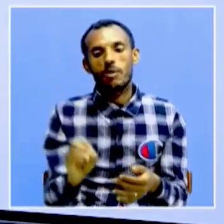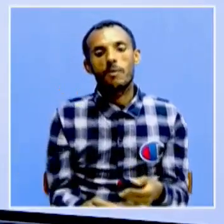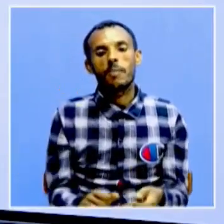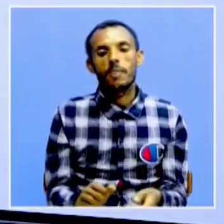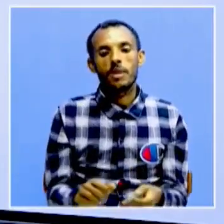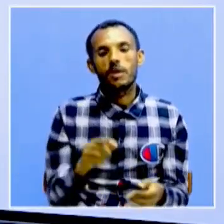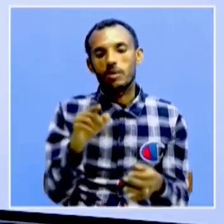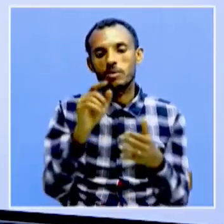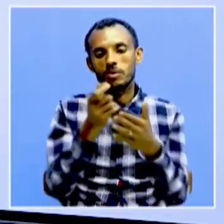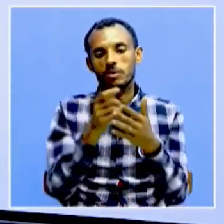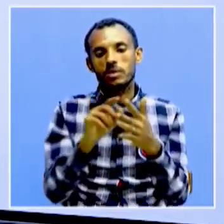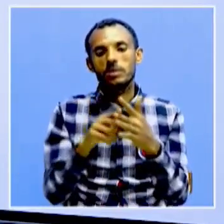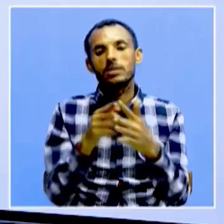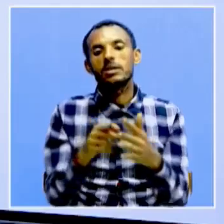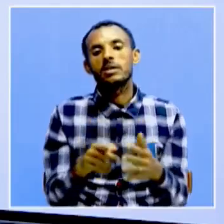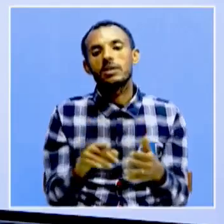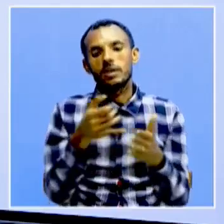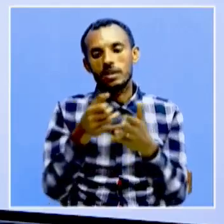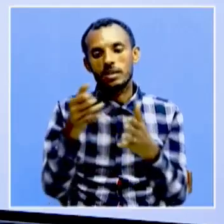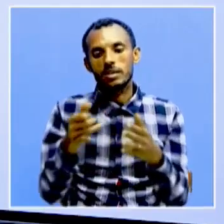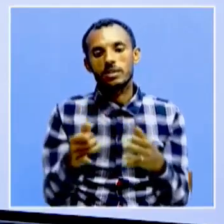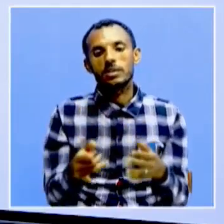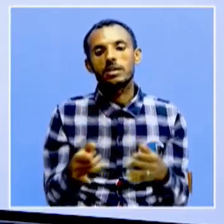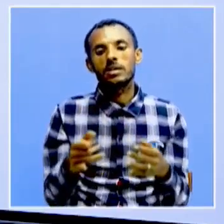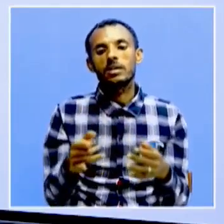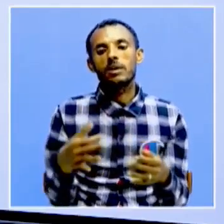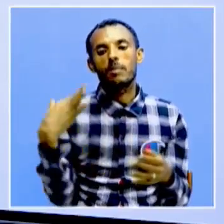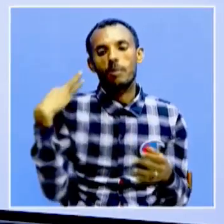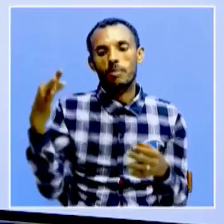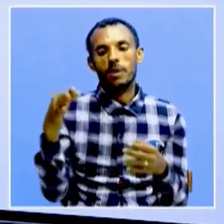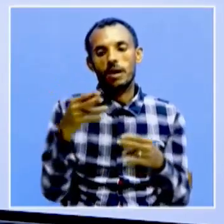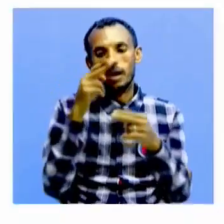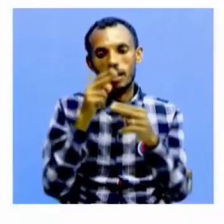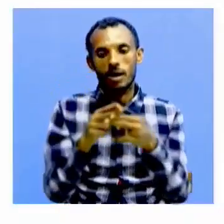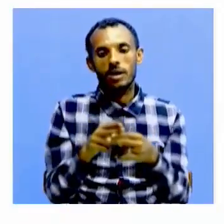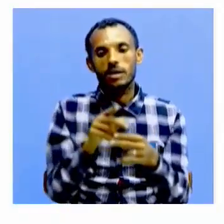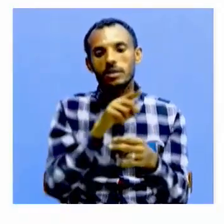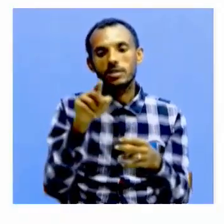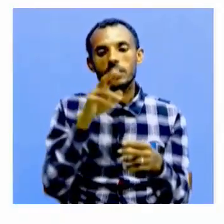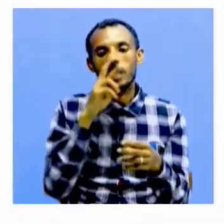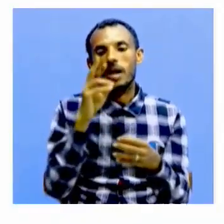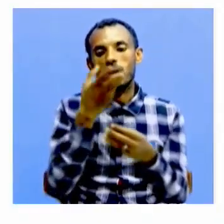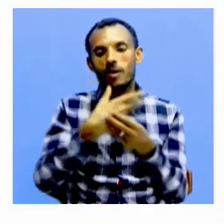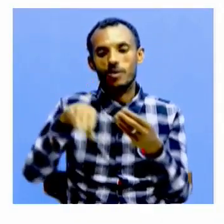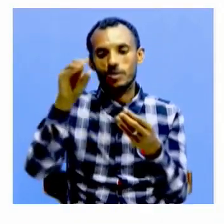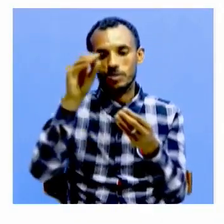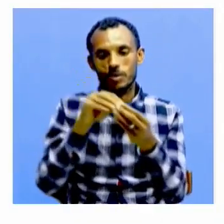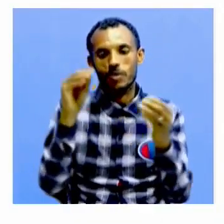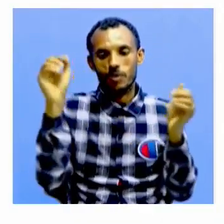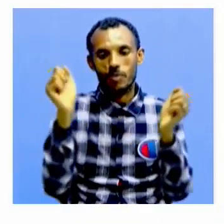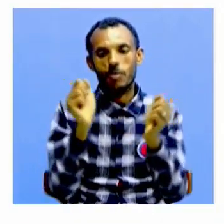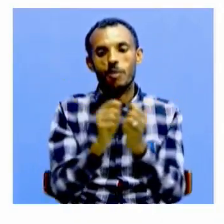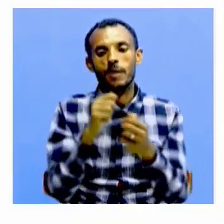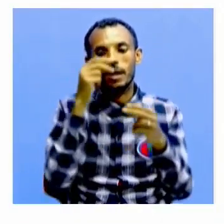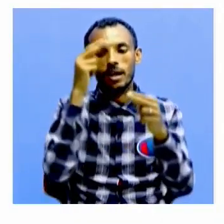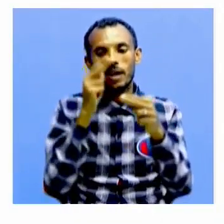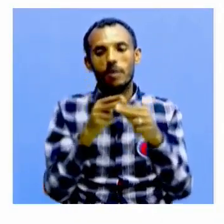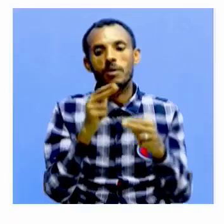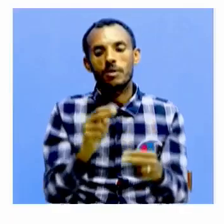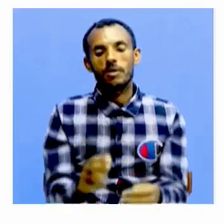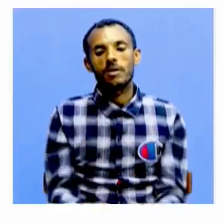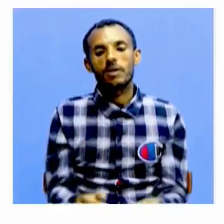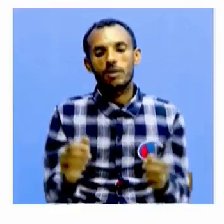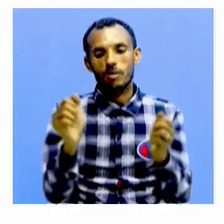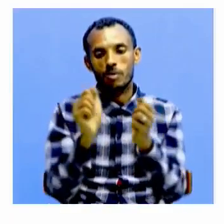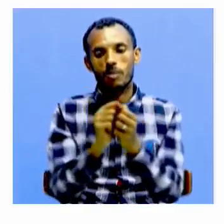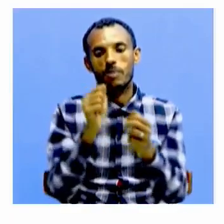right? Yes, so it is what? A proper noun. And there are also common nouns.